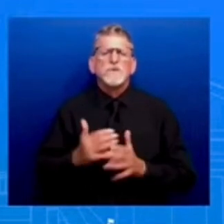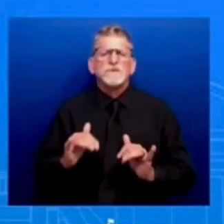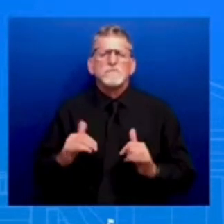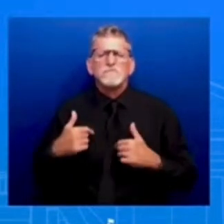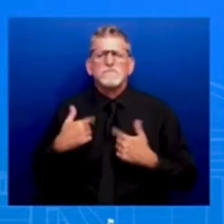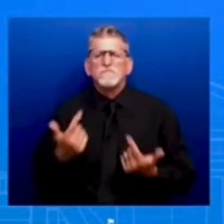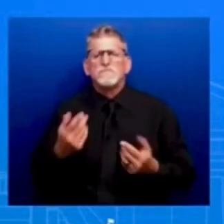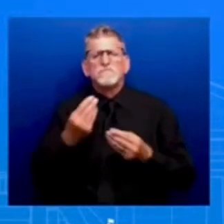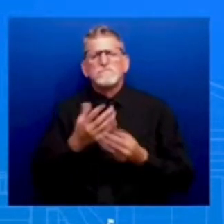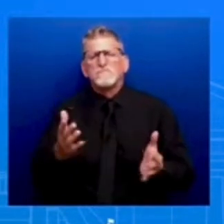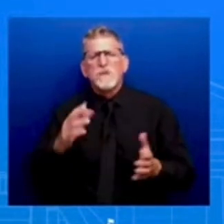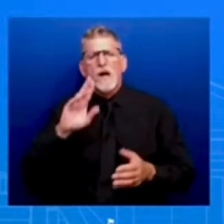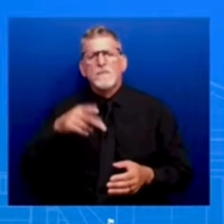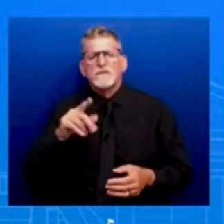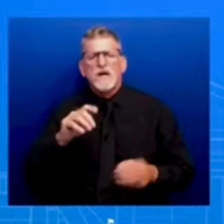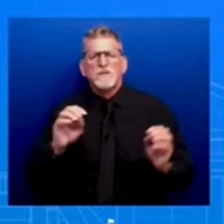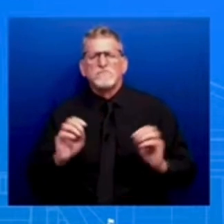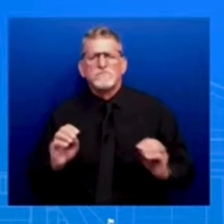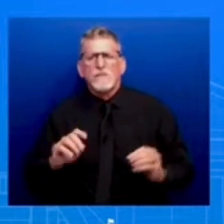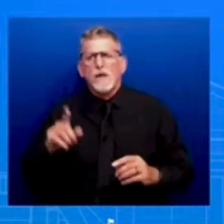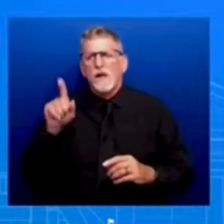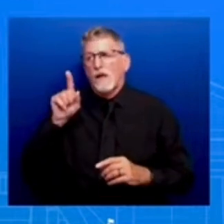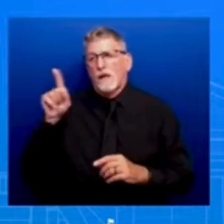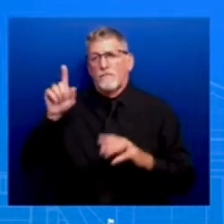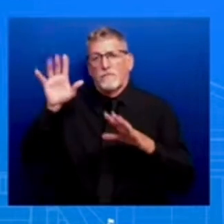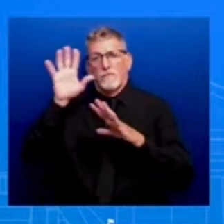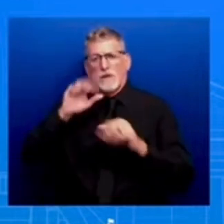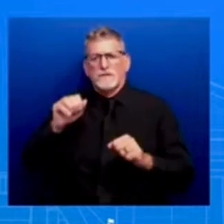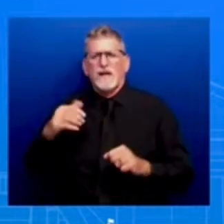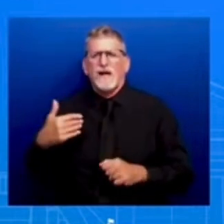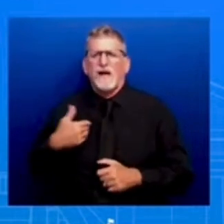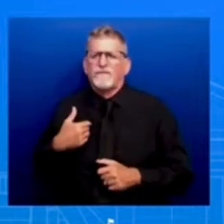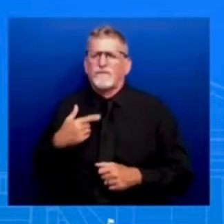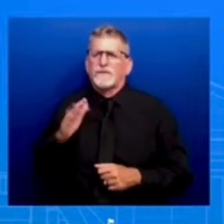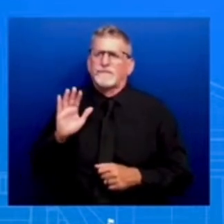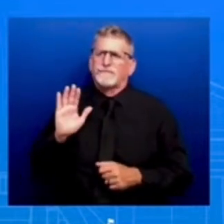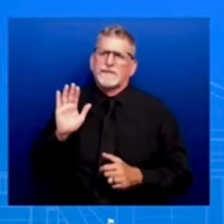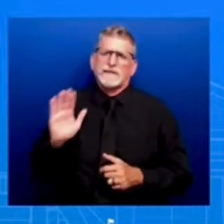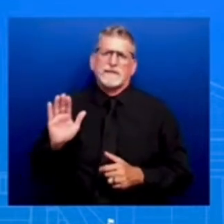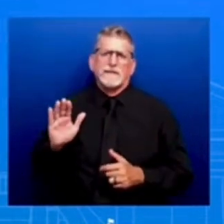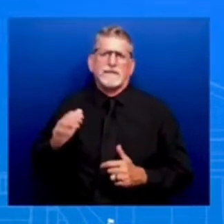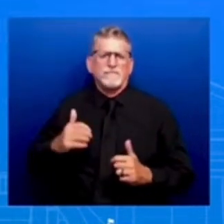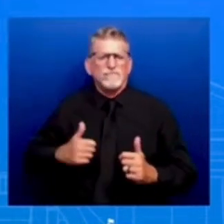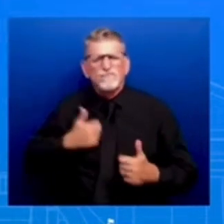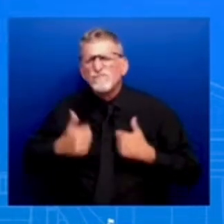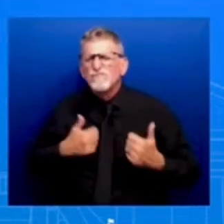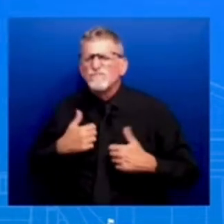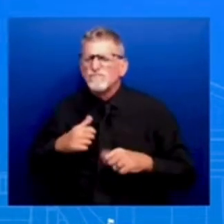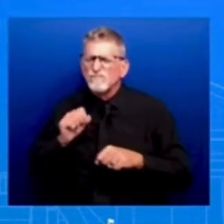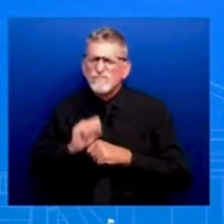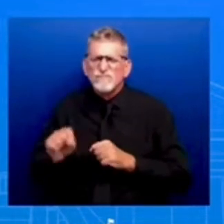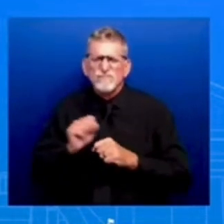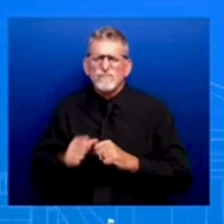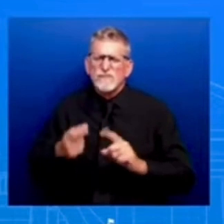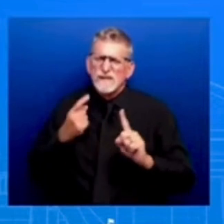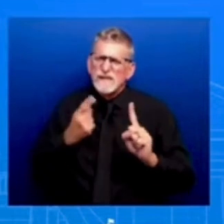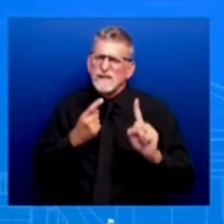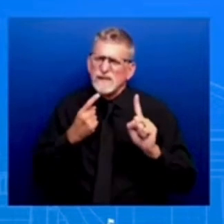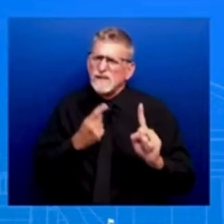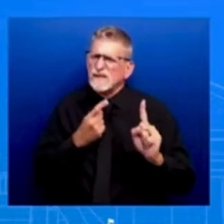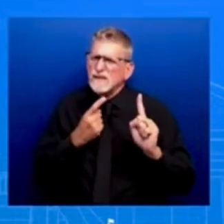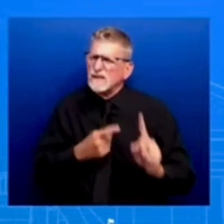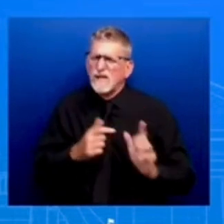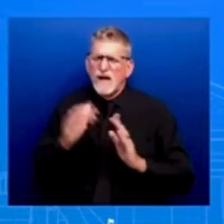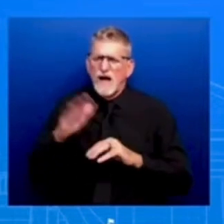the president has the most aggressive and ambitious climate agenda since day one, as I mentioned at the top, as he's